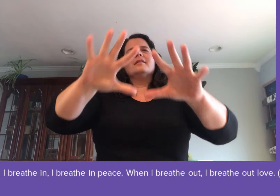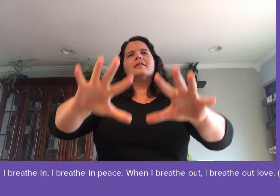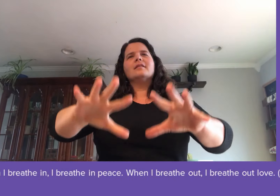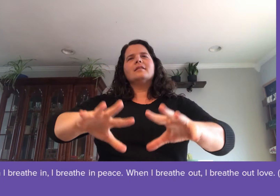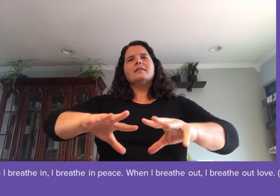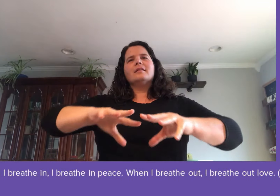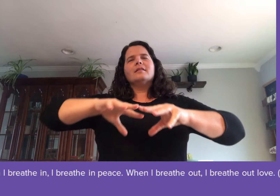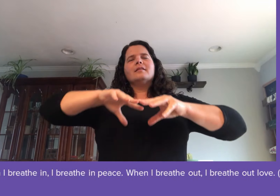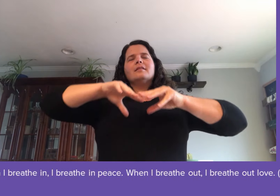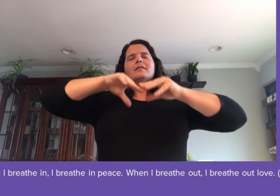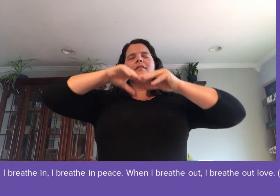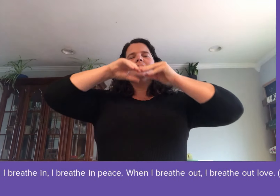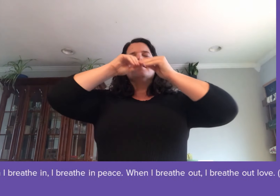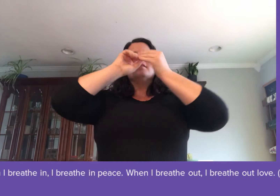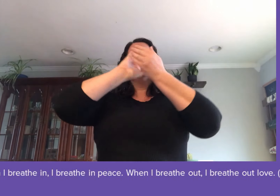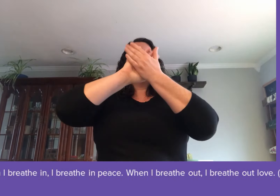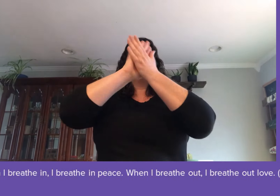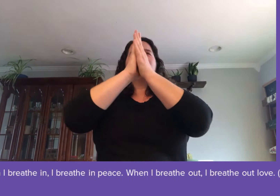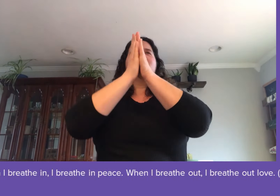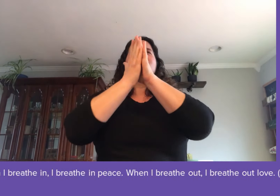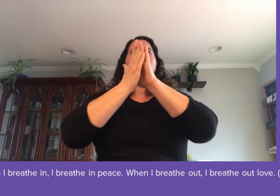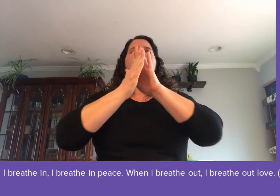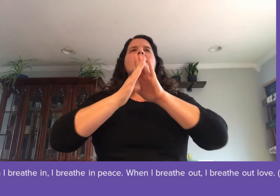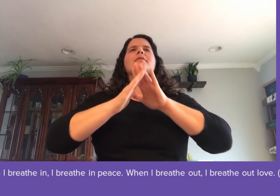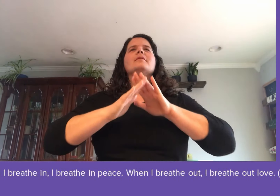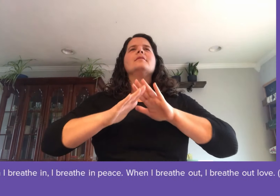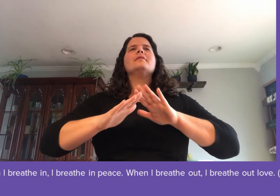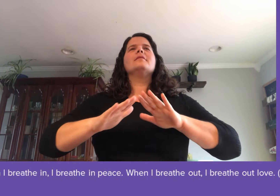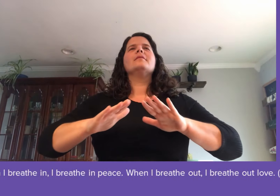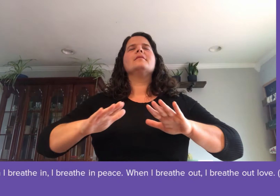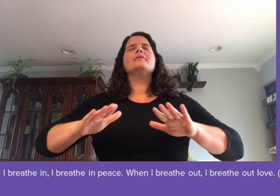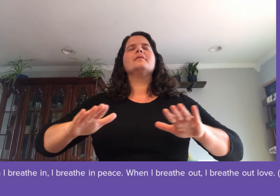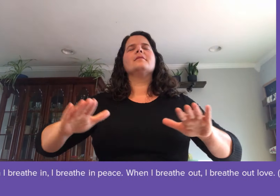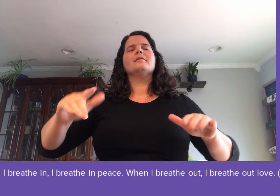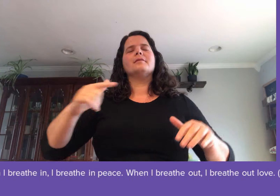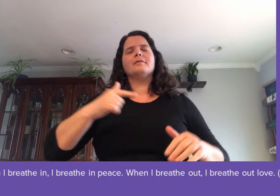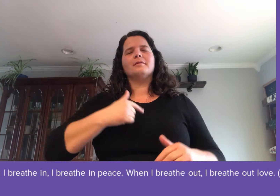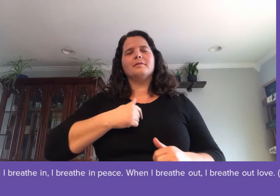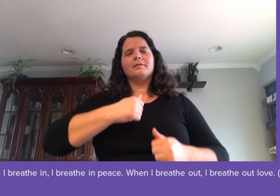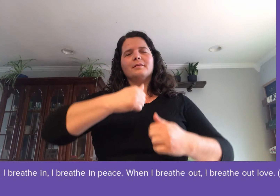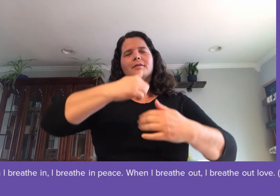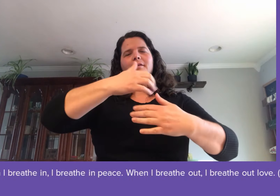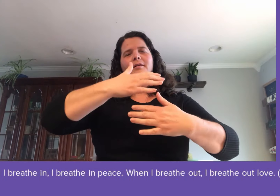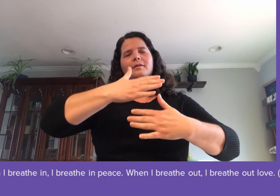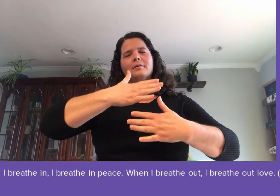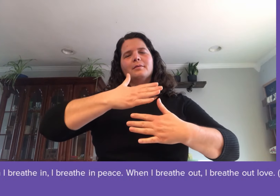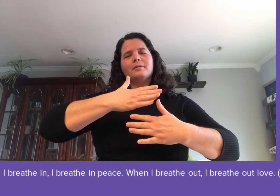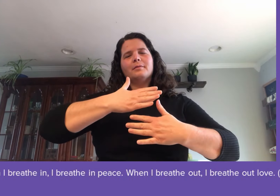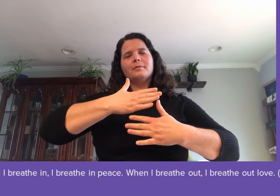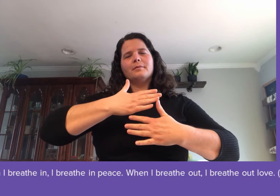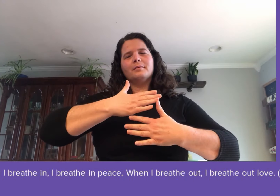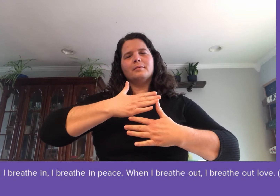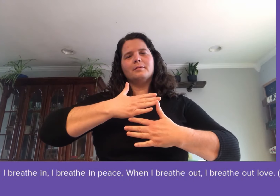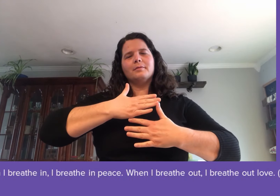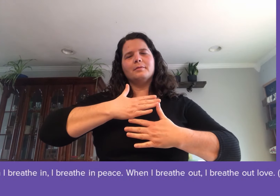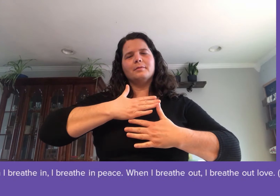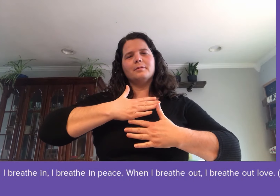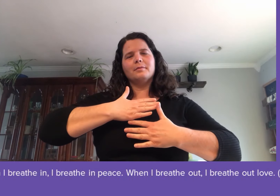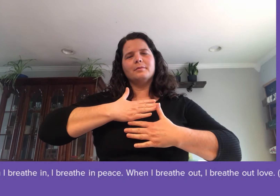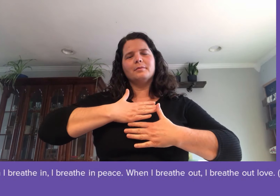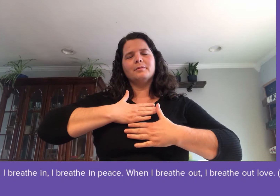in, I breathe in peace. When I breathe